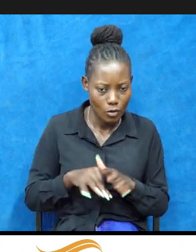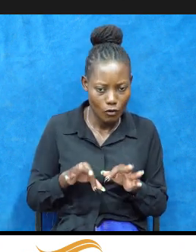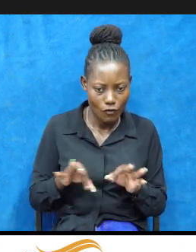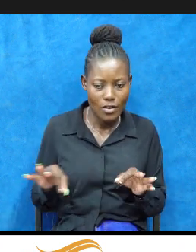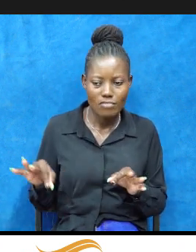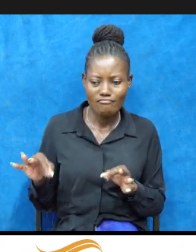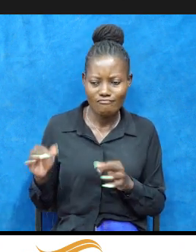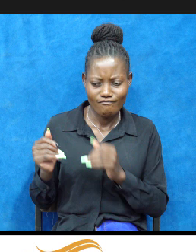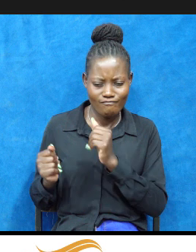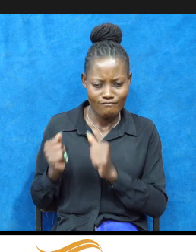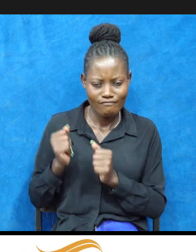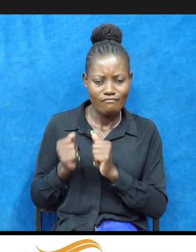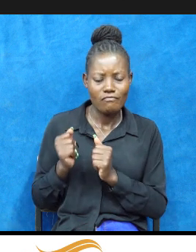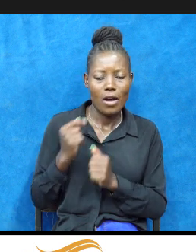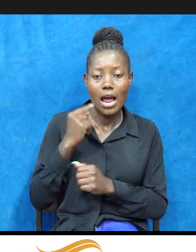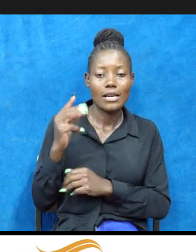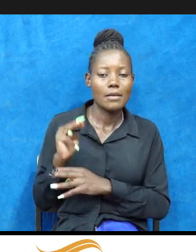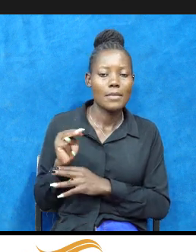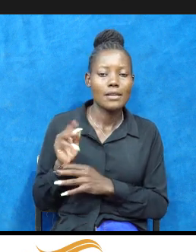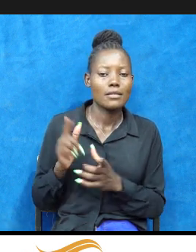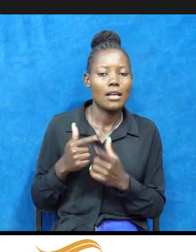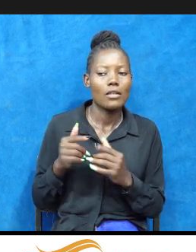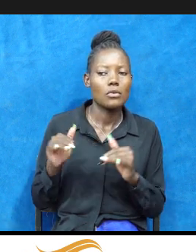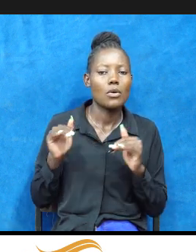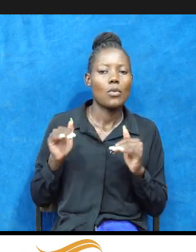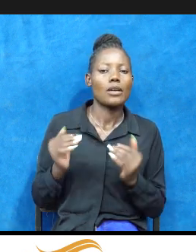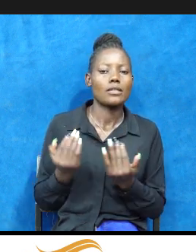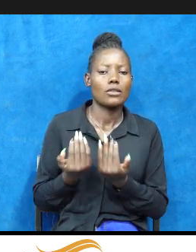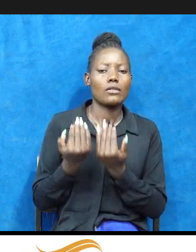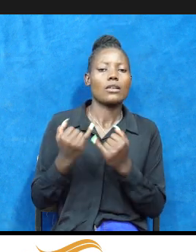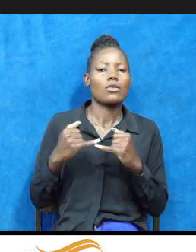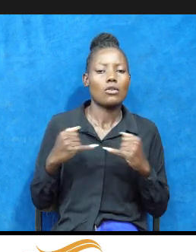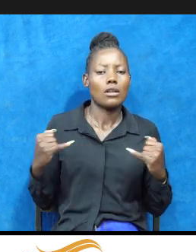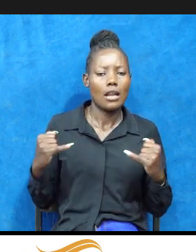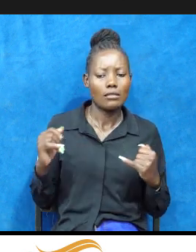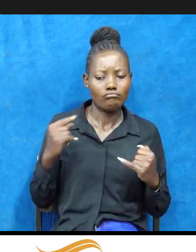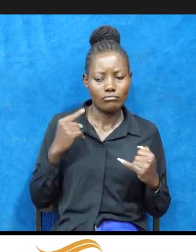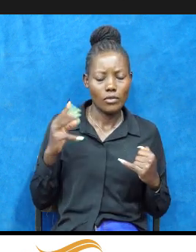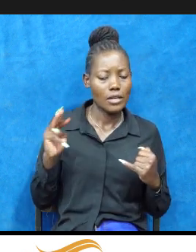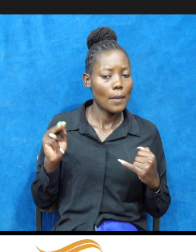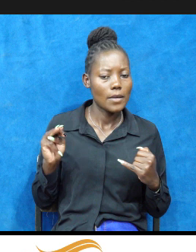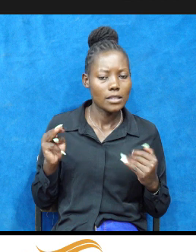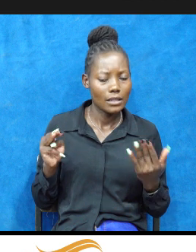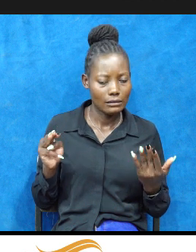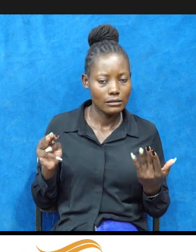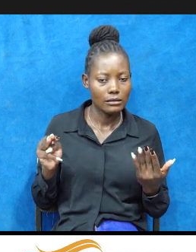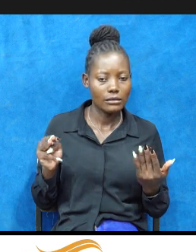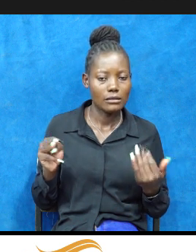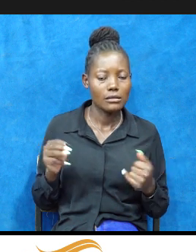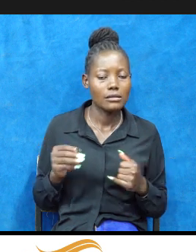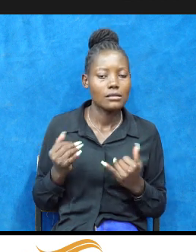So I've got down 100 meters on our field. We went from the goal line to the far end of the end zone. That's 110 yards, which is 100